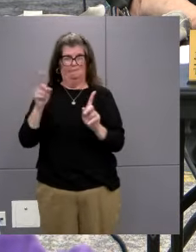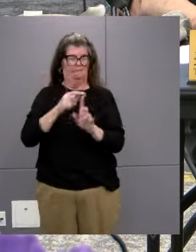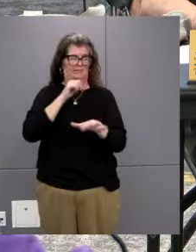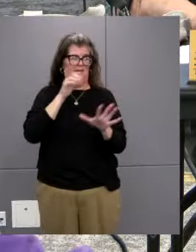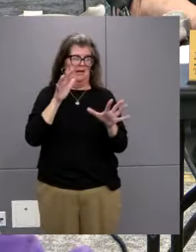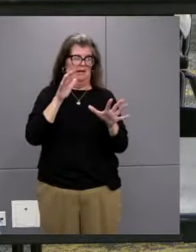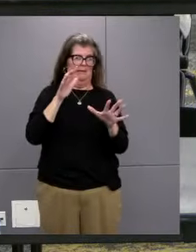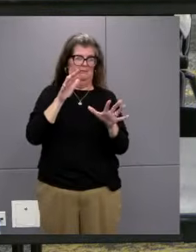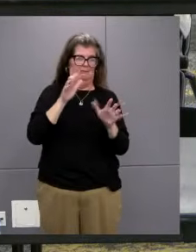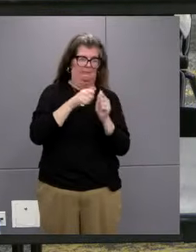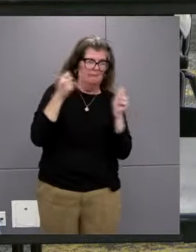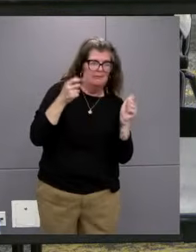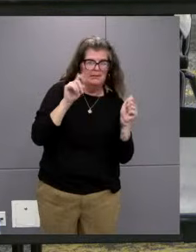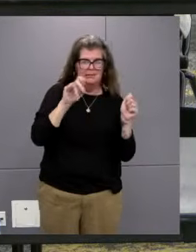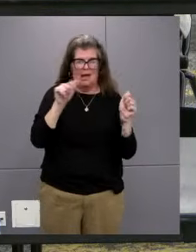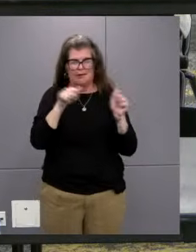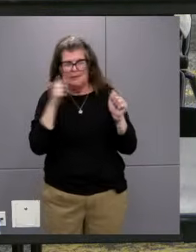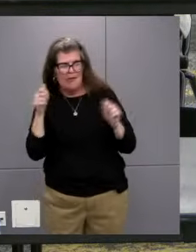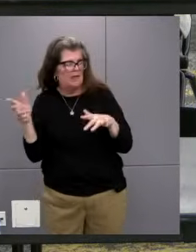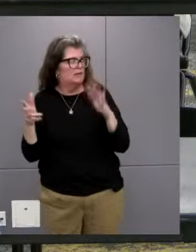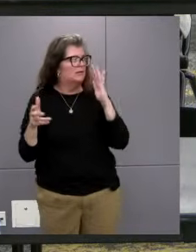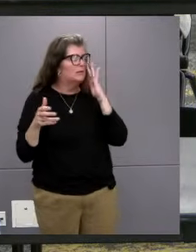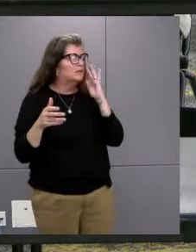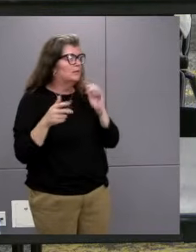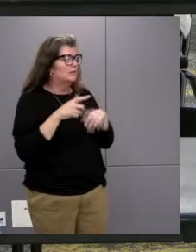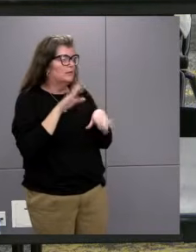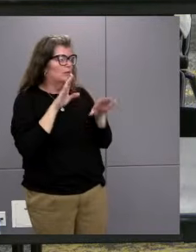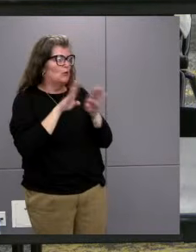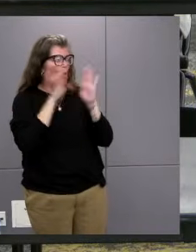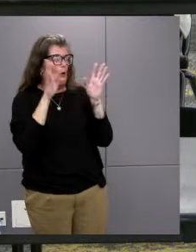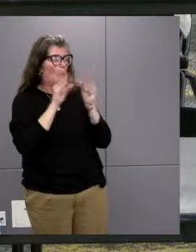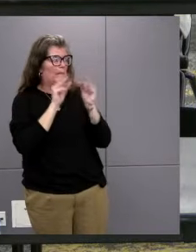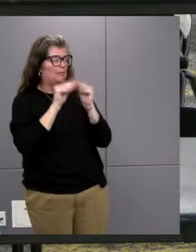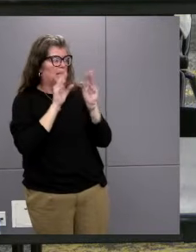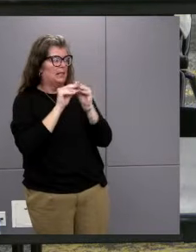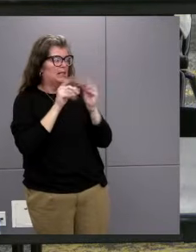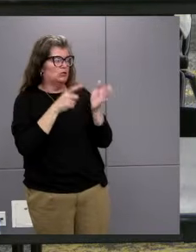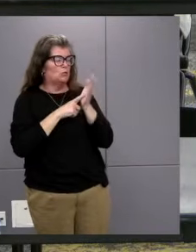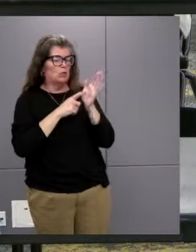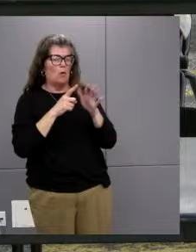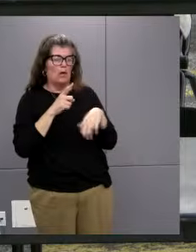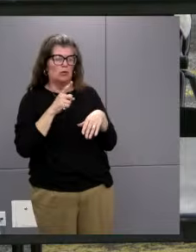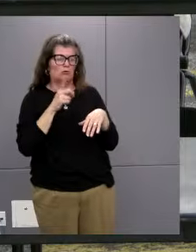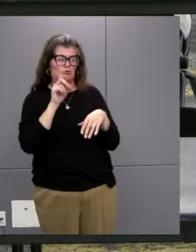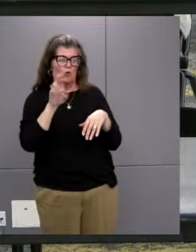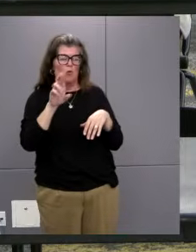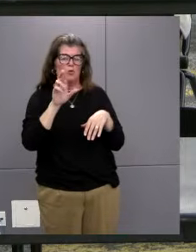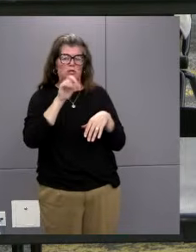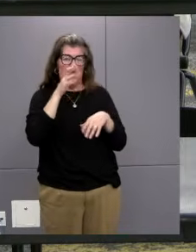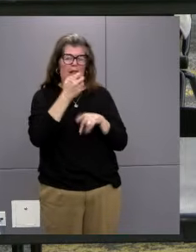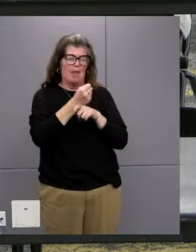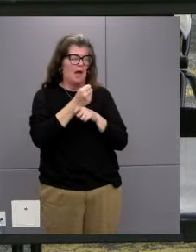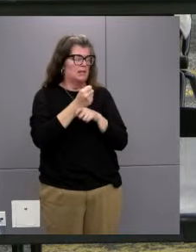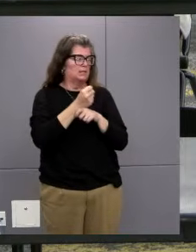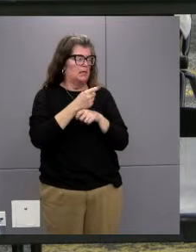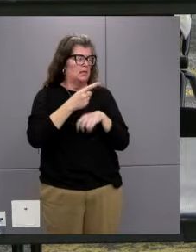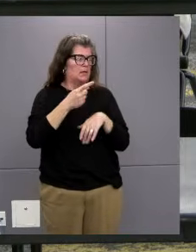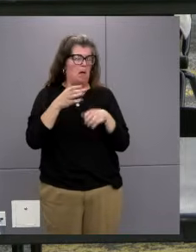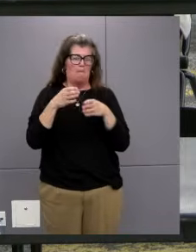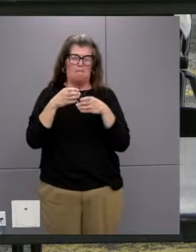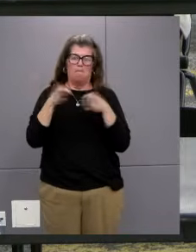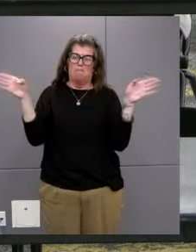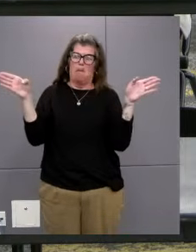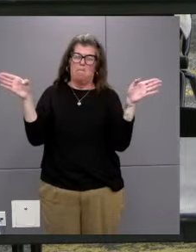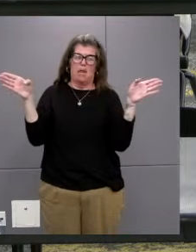Wendy? My question is, does the Open Meetings Act require those doors to be unlocked for everyone? When there's a public meeting, you can't lock those